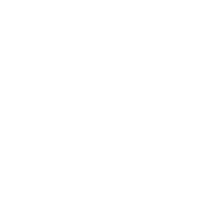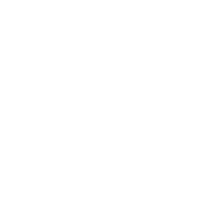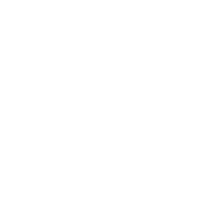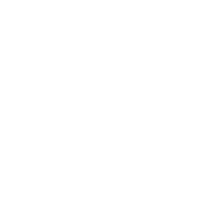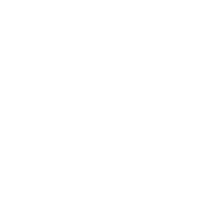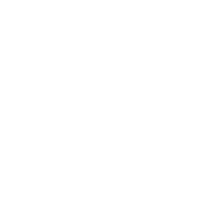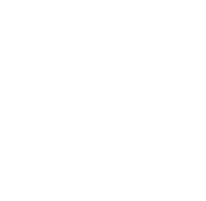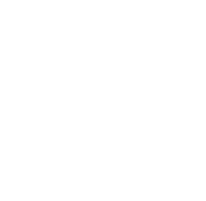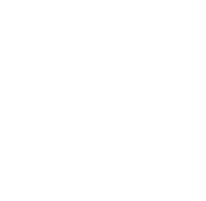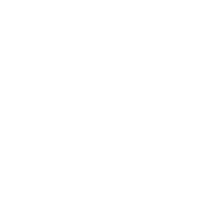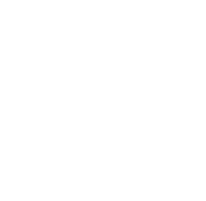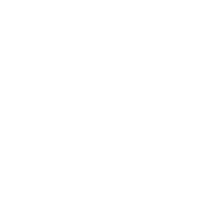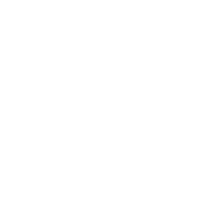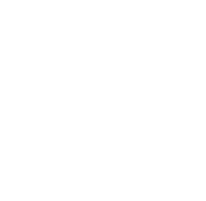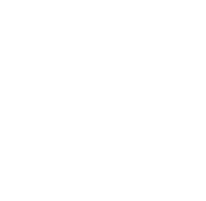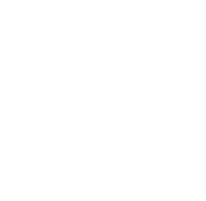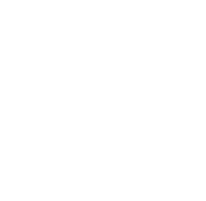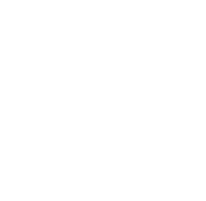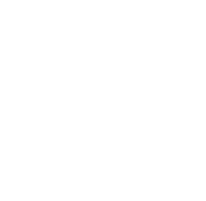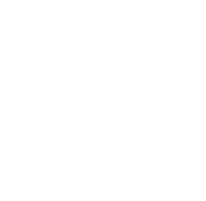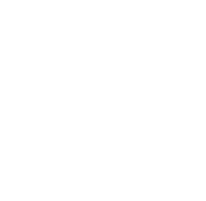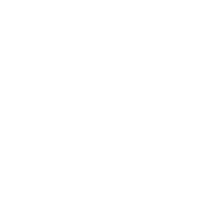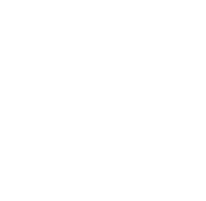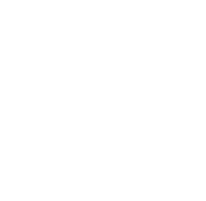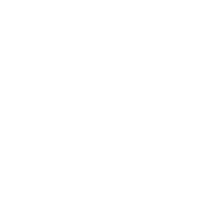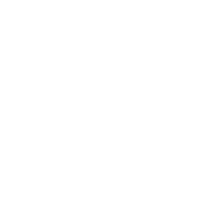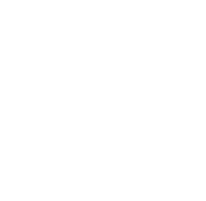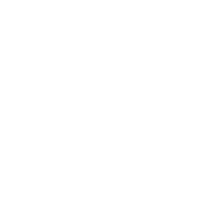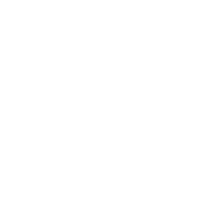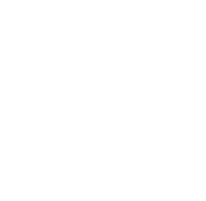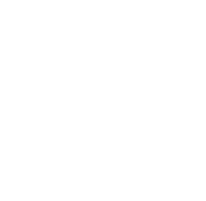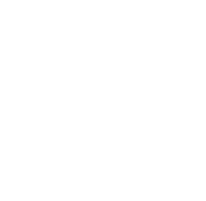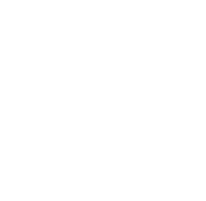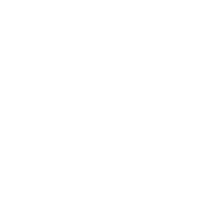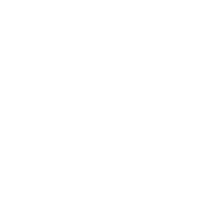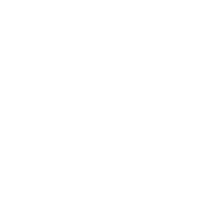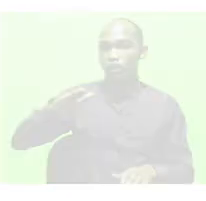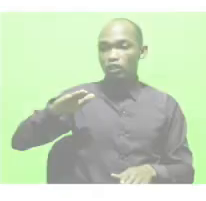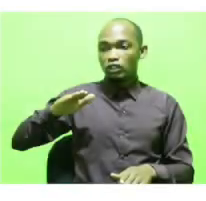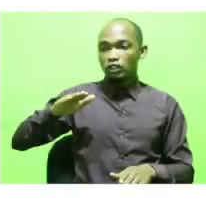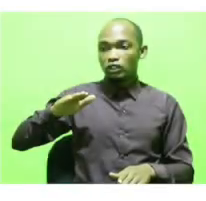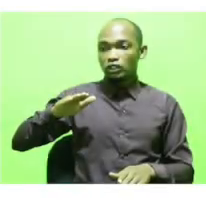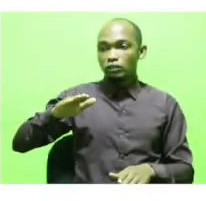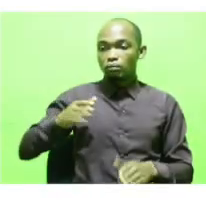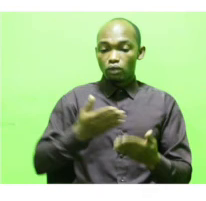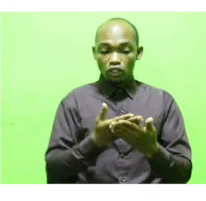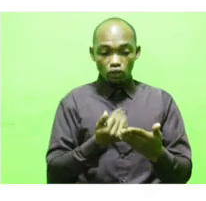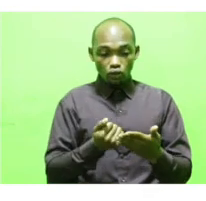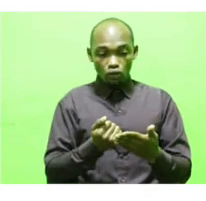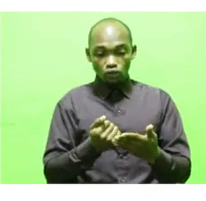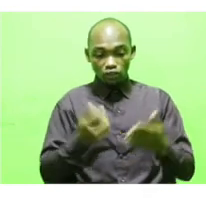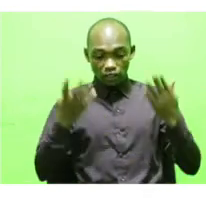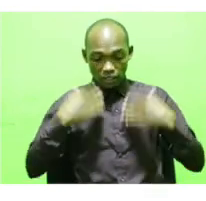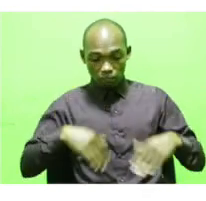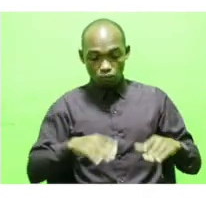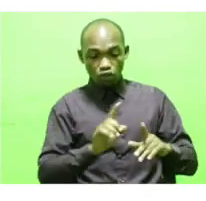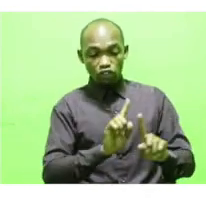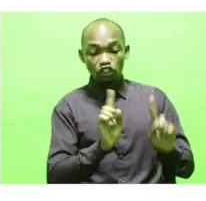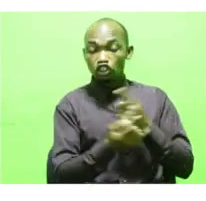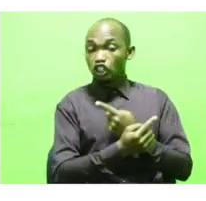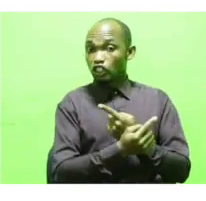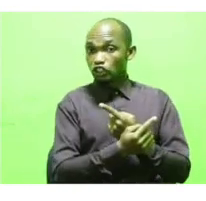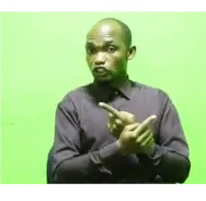such as human beings, fish, all undergo diffuse growth as the entire body changes